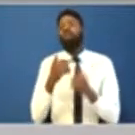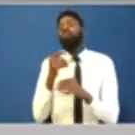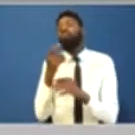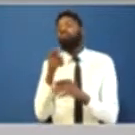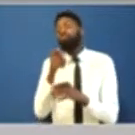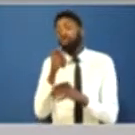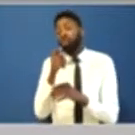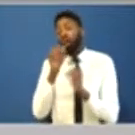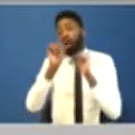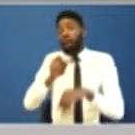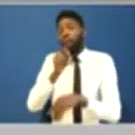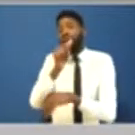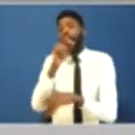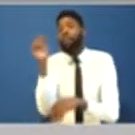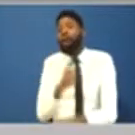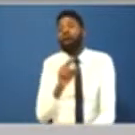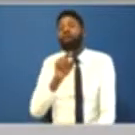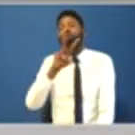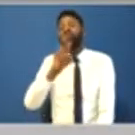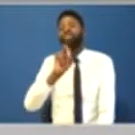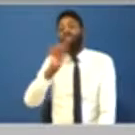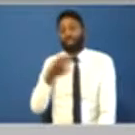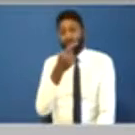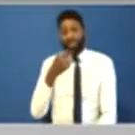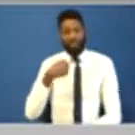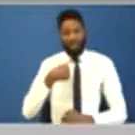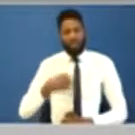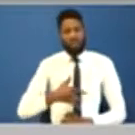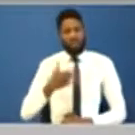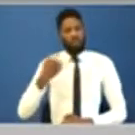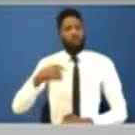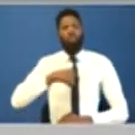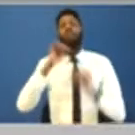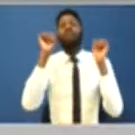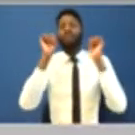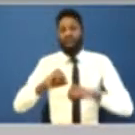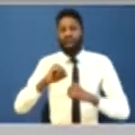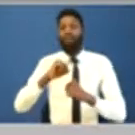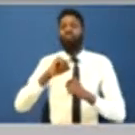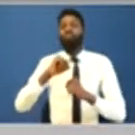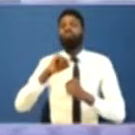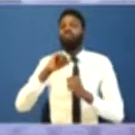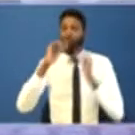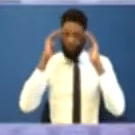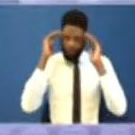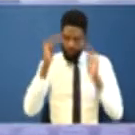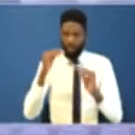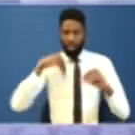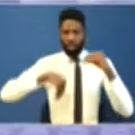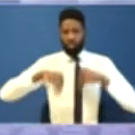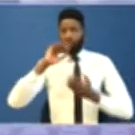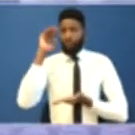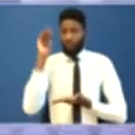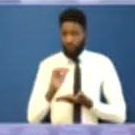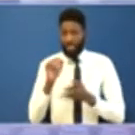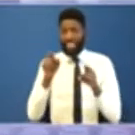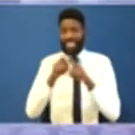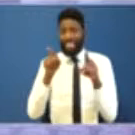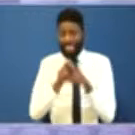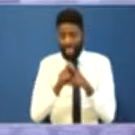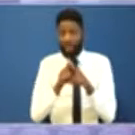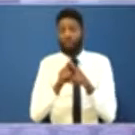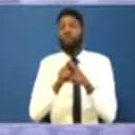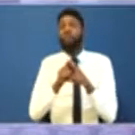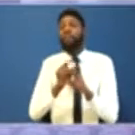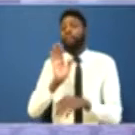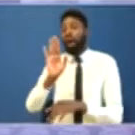about 20 000 per month so i feel like we should concentrate on reducing corruption and regulating the operation of paris saddles and